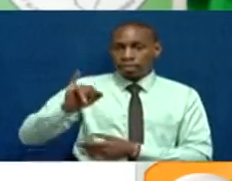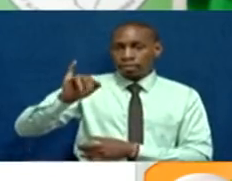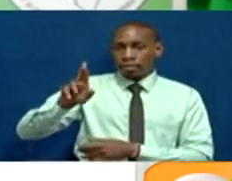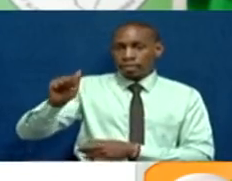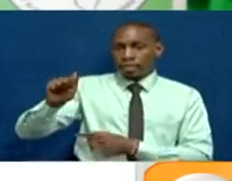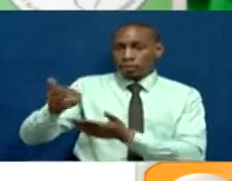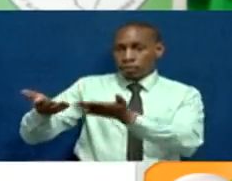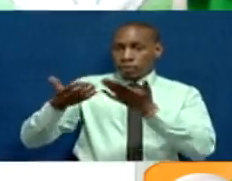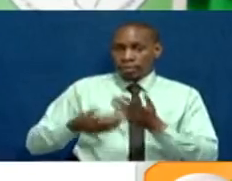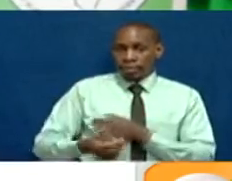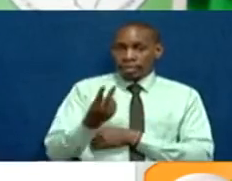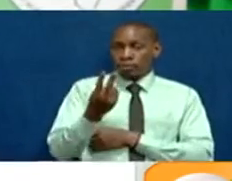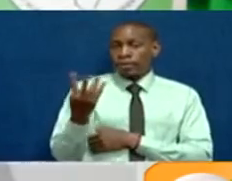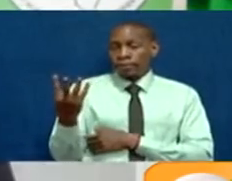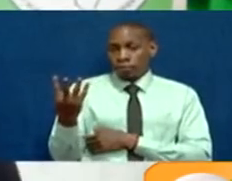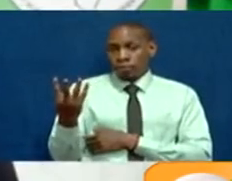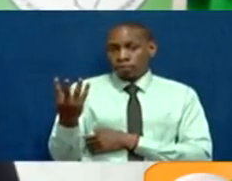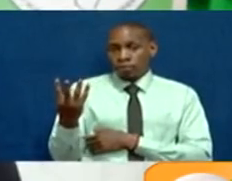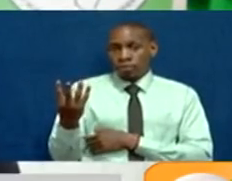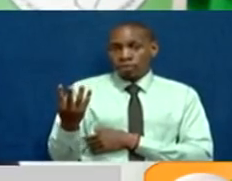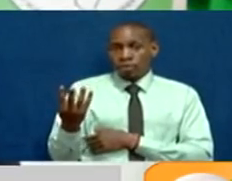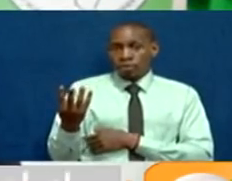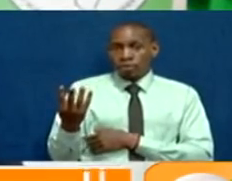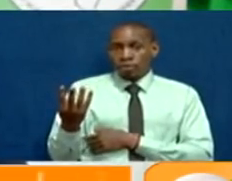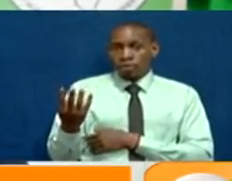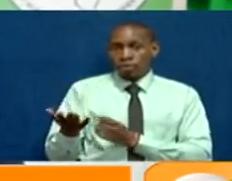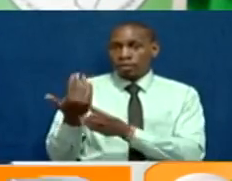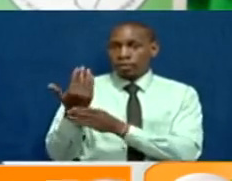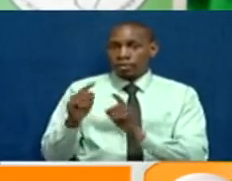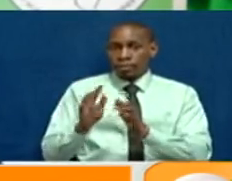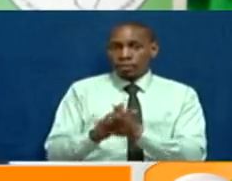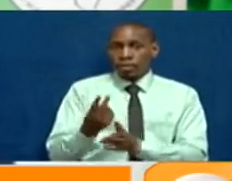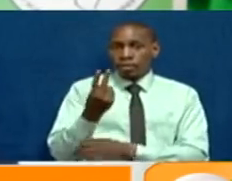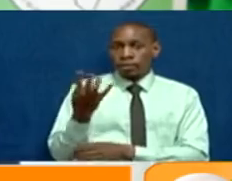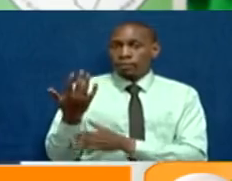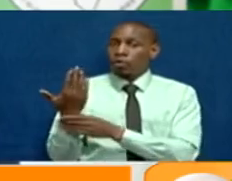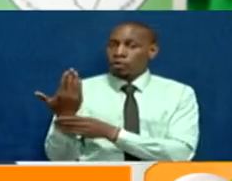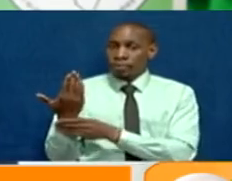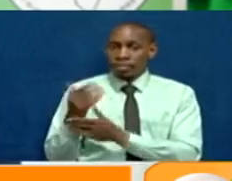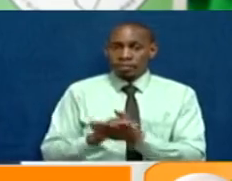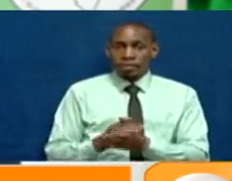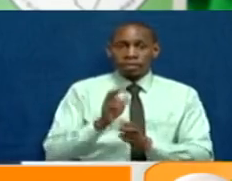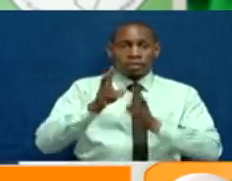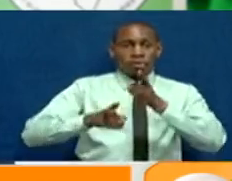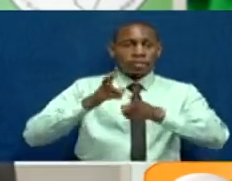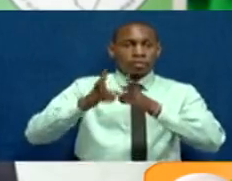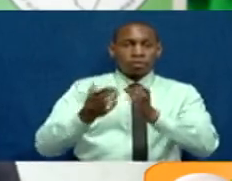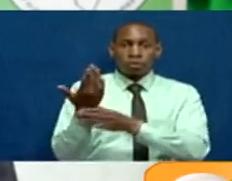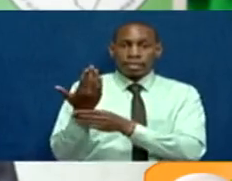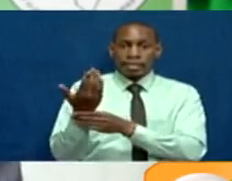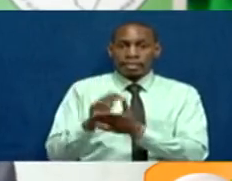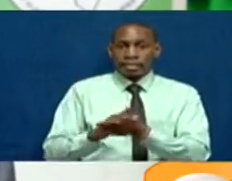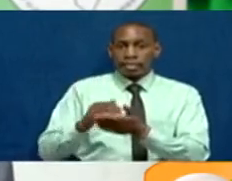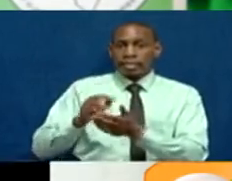submitted 24 bundles, but in those bundles there were 22 documents